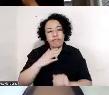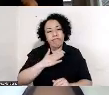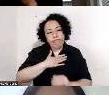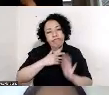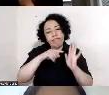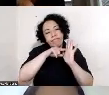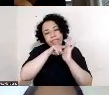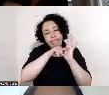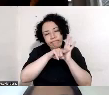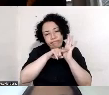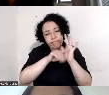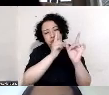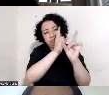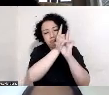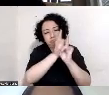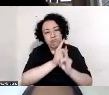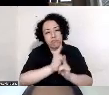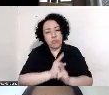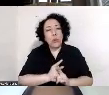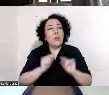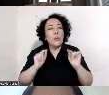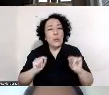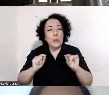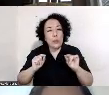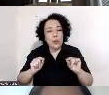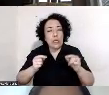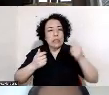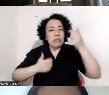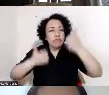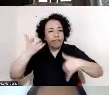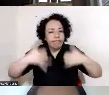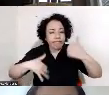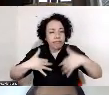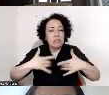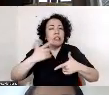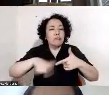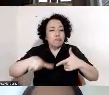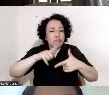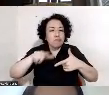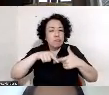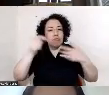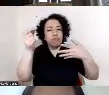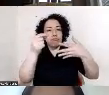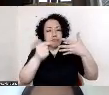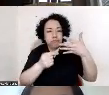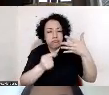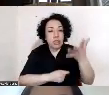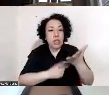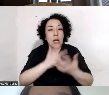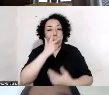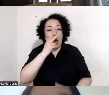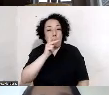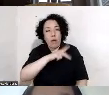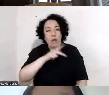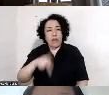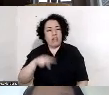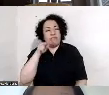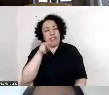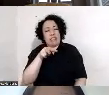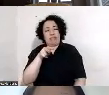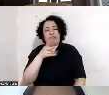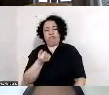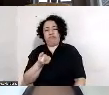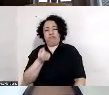foram feitas, o que nós encontramos foram muitos pontos negativos, como negatividade dos professores, dificuldade